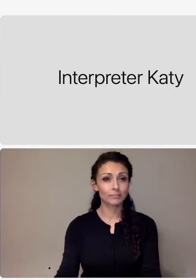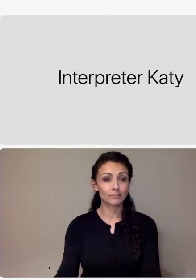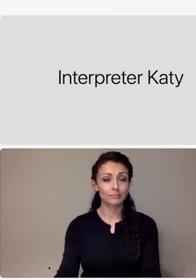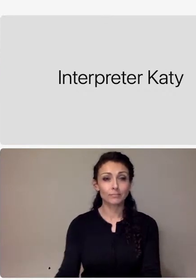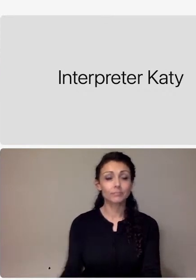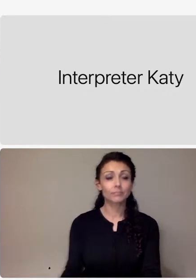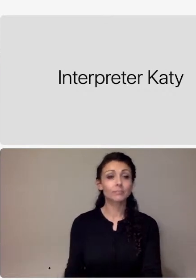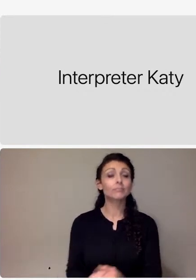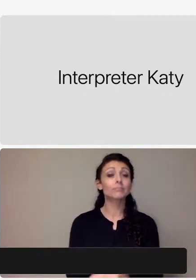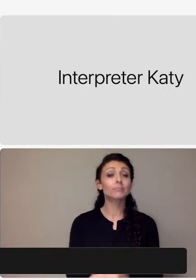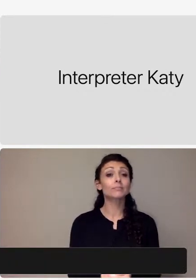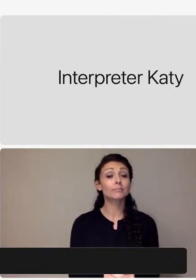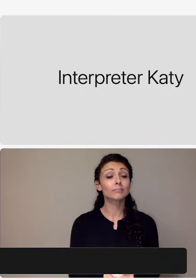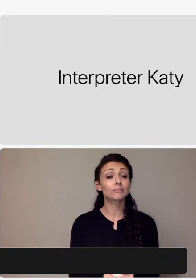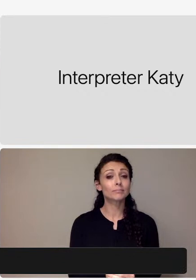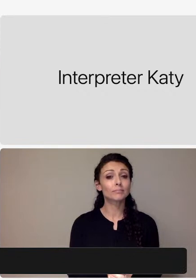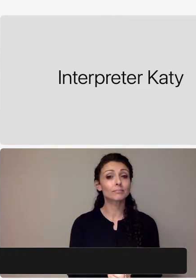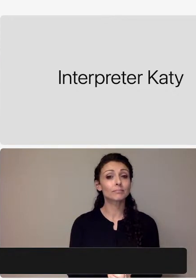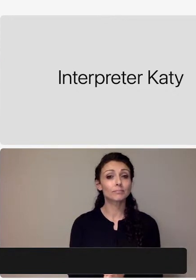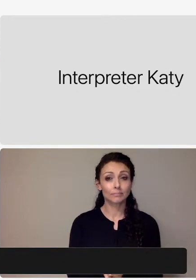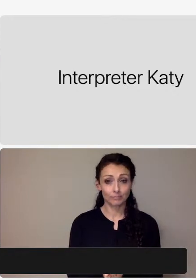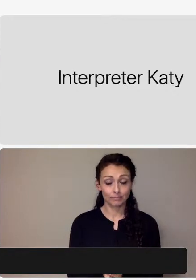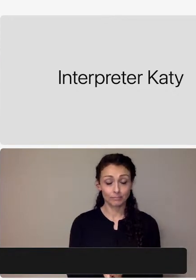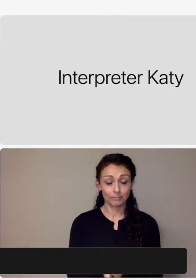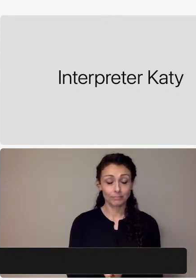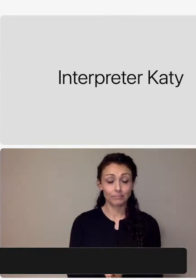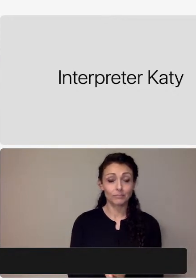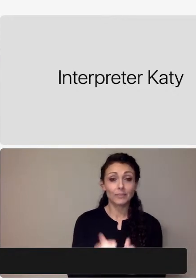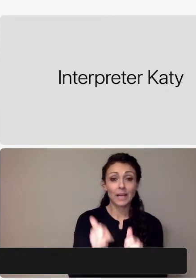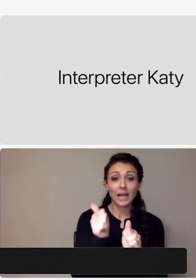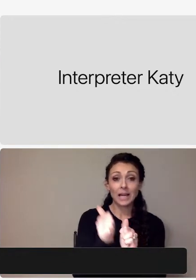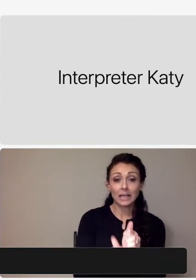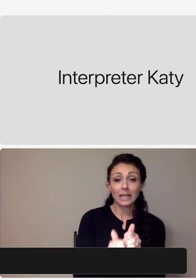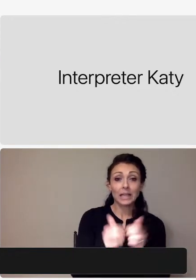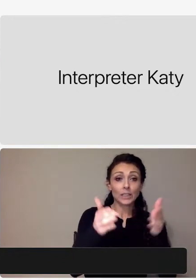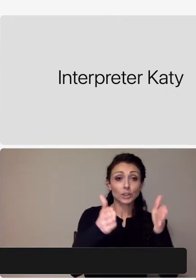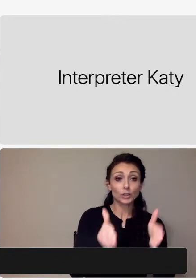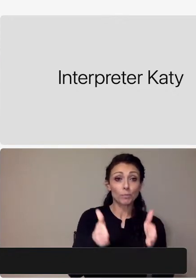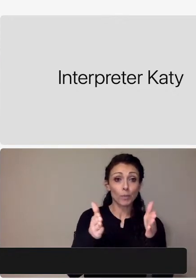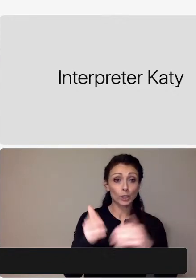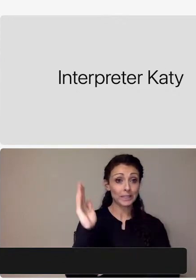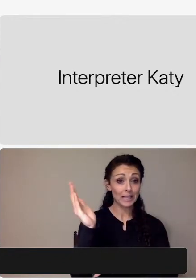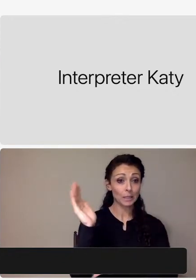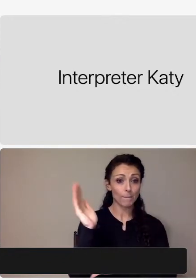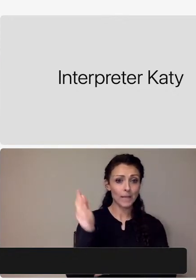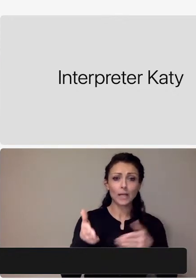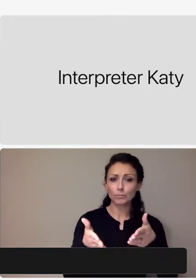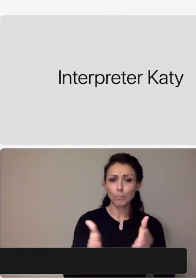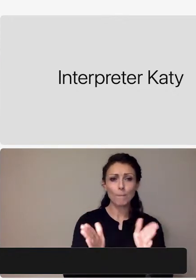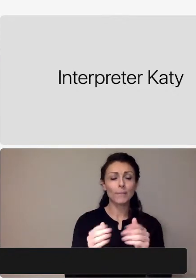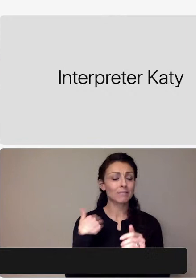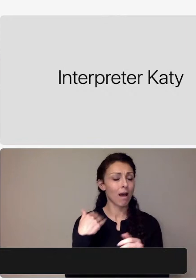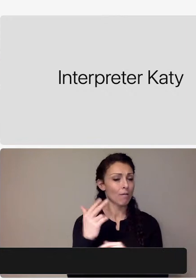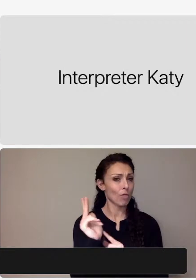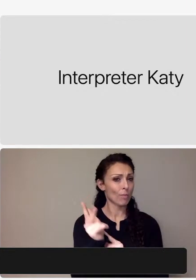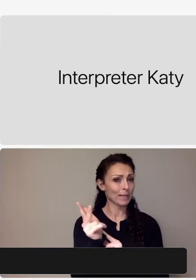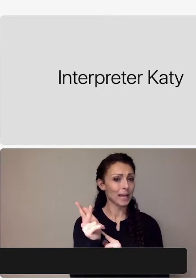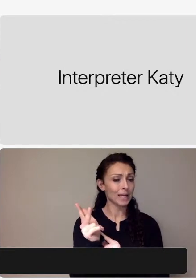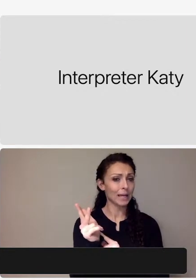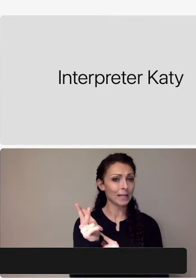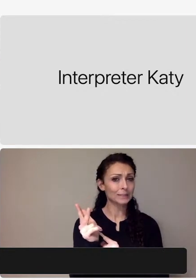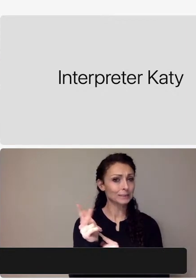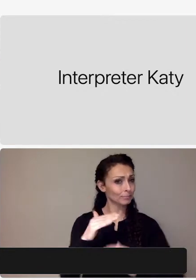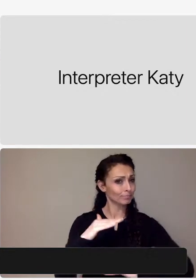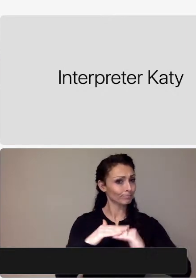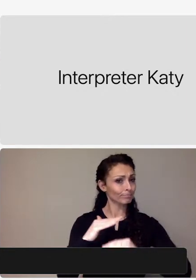okay we will allow we're about three minutes per speaker and this will be